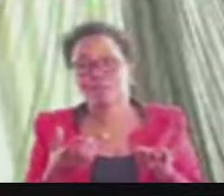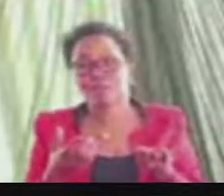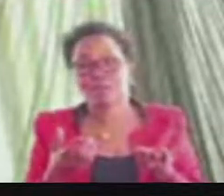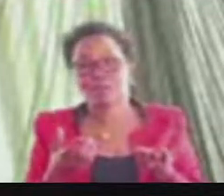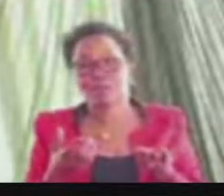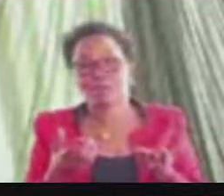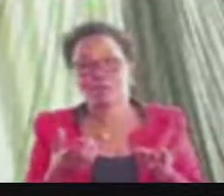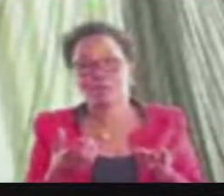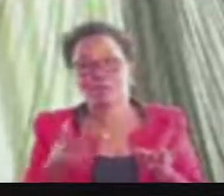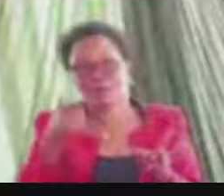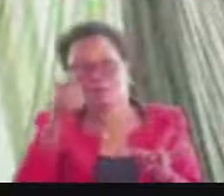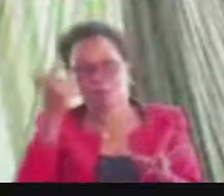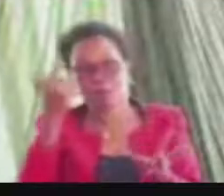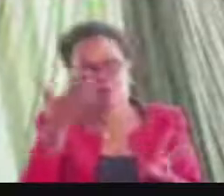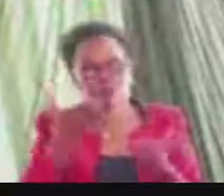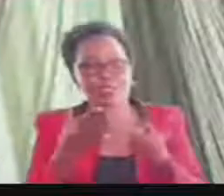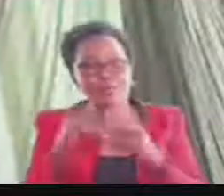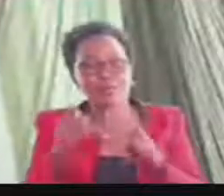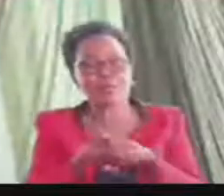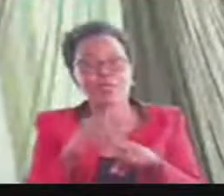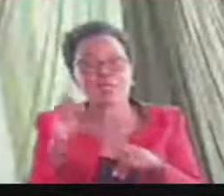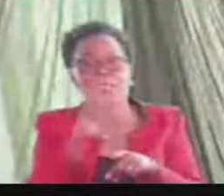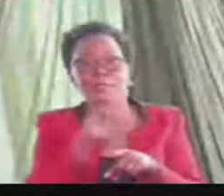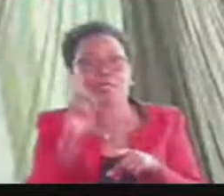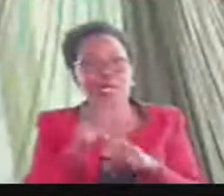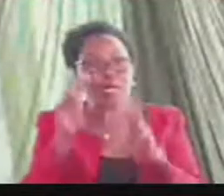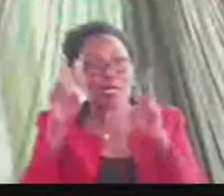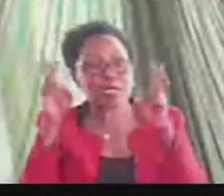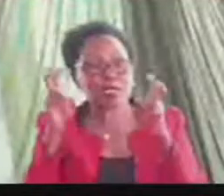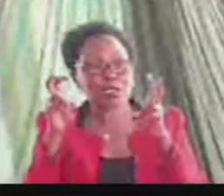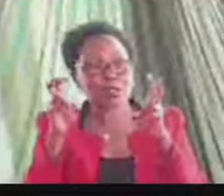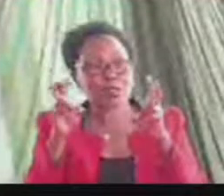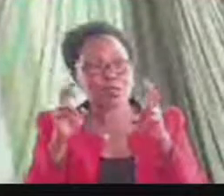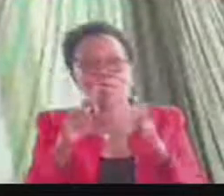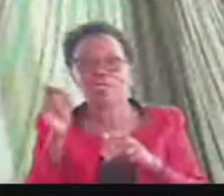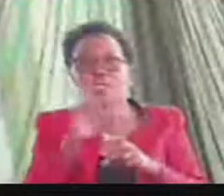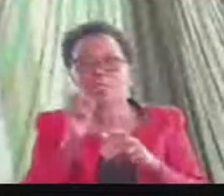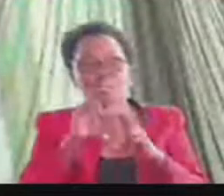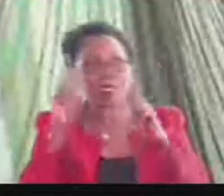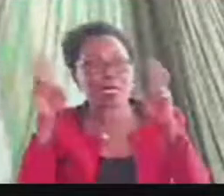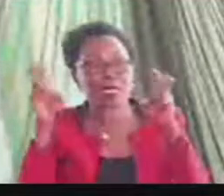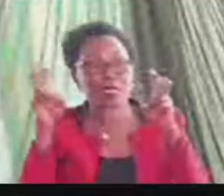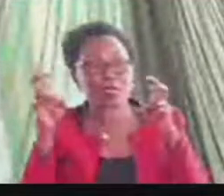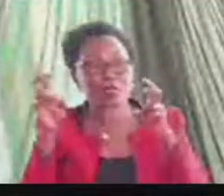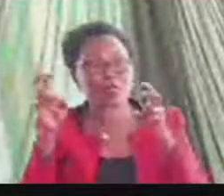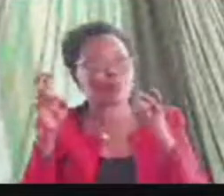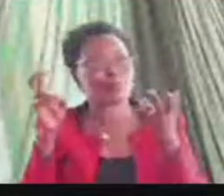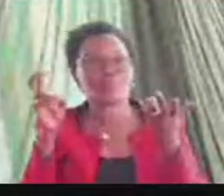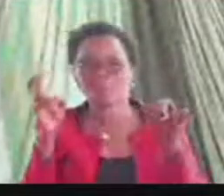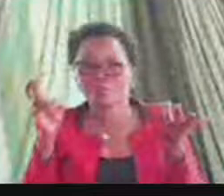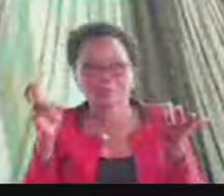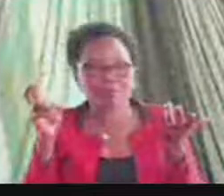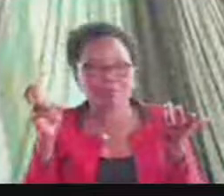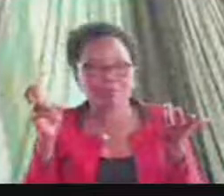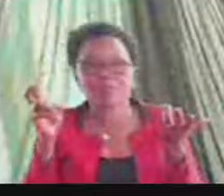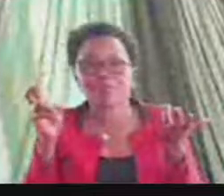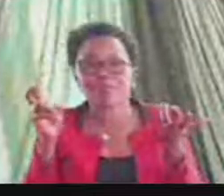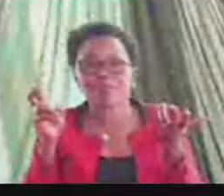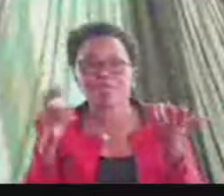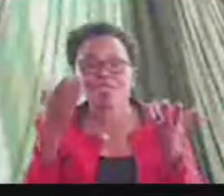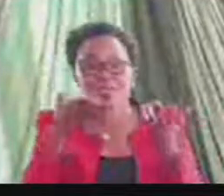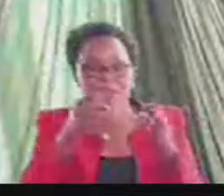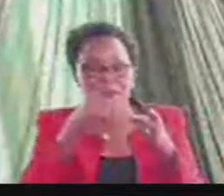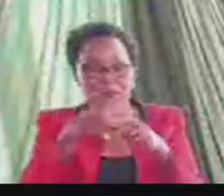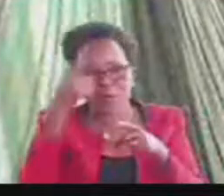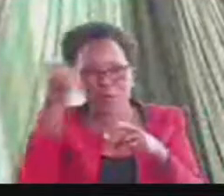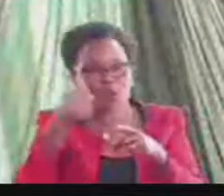because it can be a disciplinary issue. Because the disciplinary doesn't mean the code of conduct is that you have to work. The idea of the code